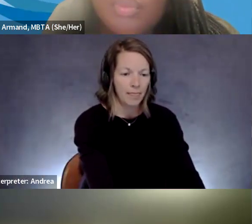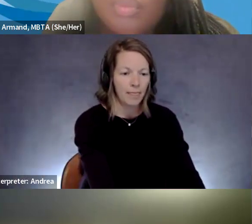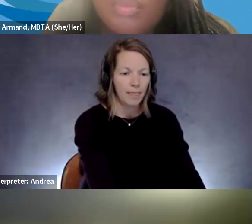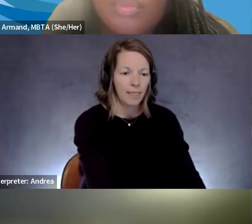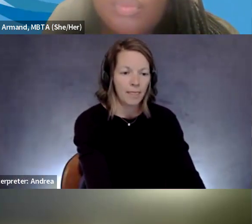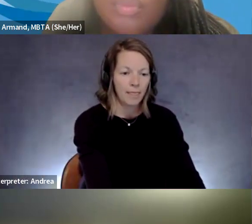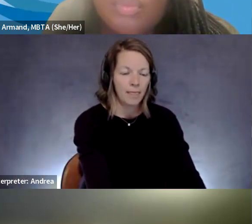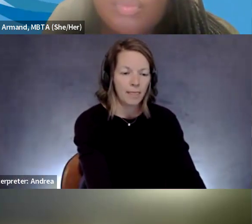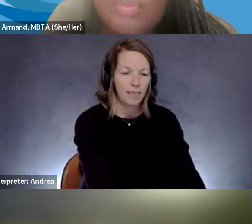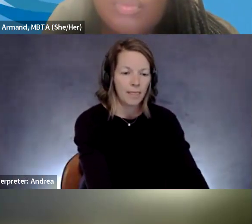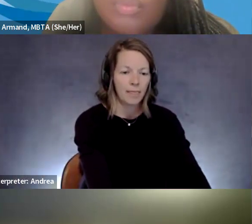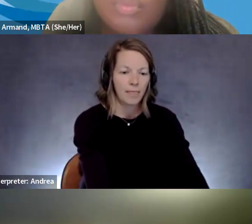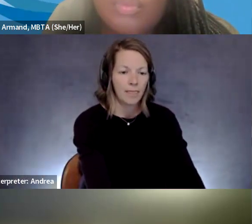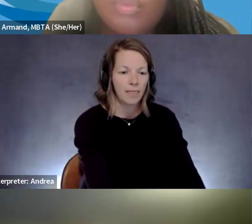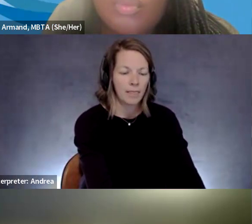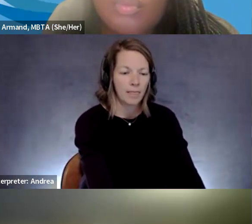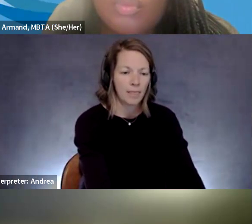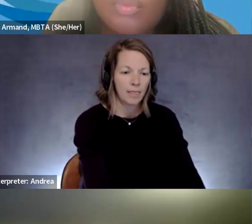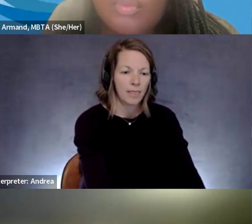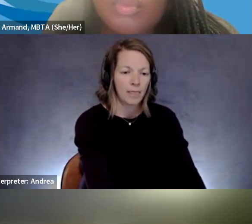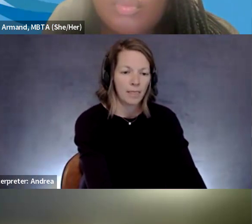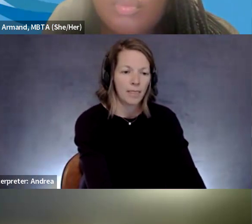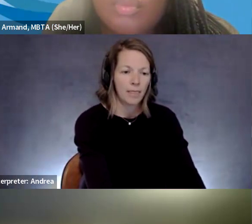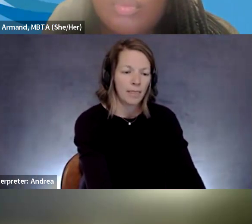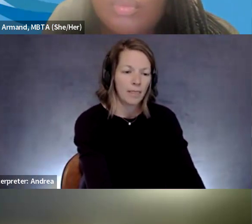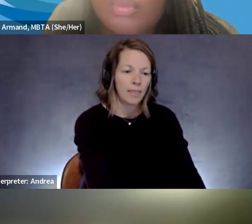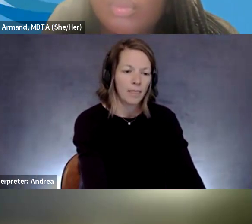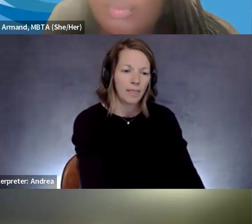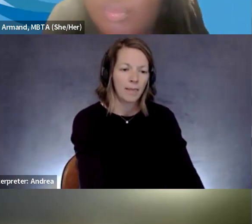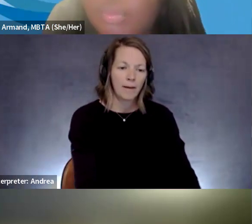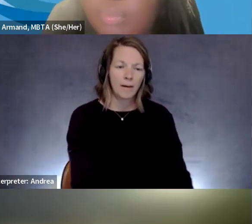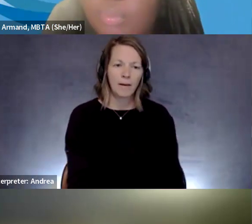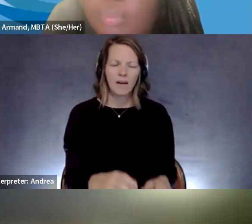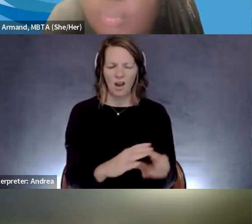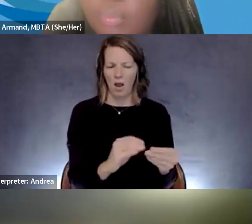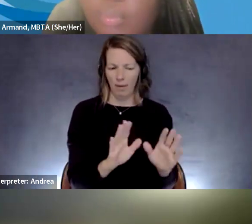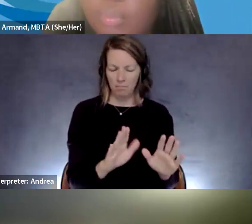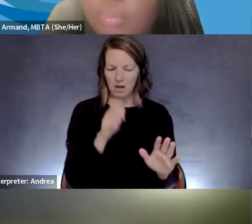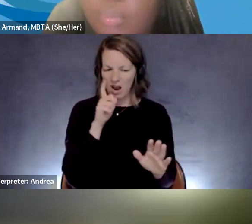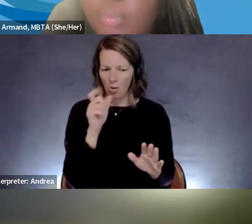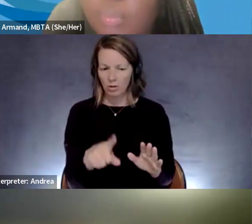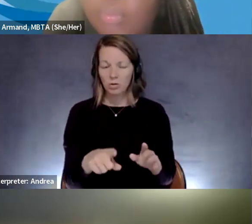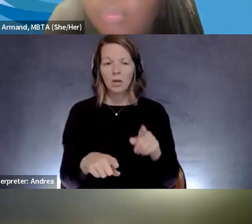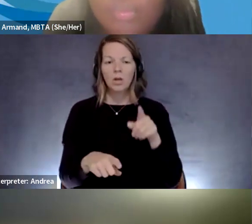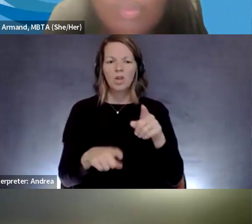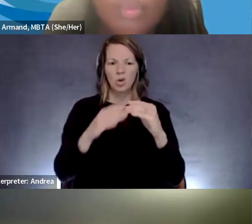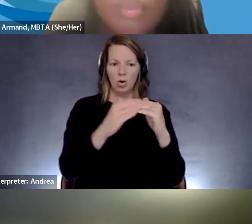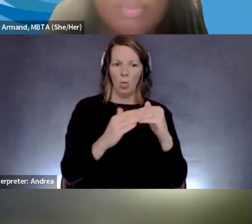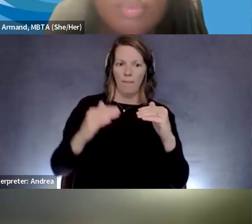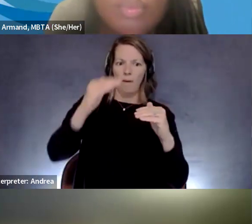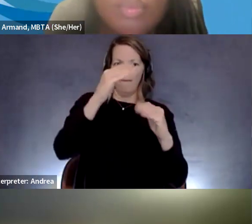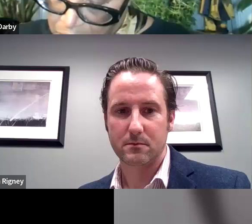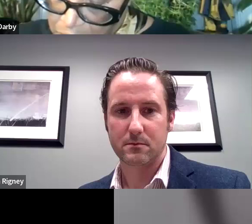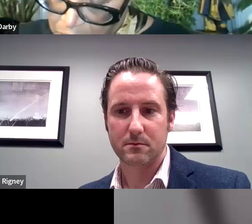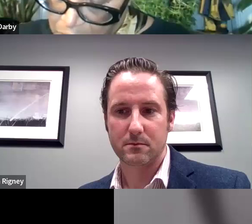Yeah, more of a comment than a question. You've already mentioned that you are going above the legal minimum